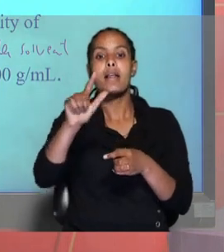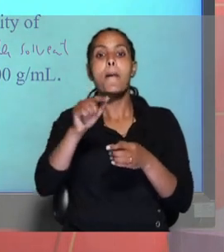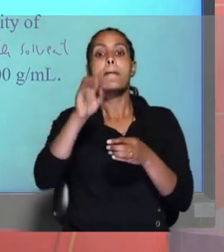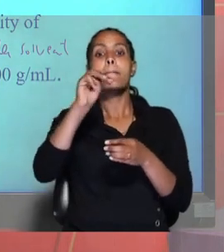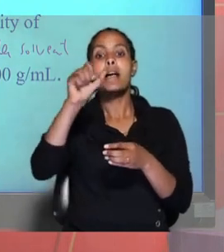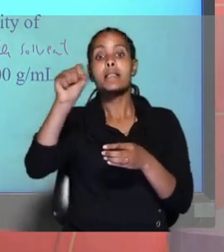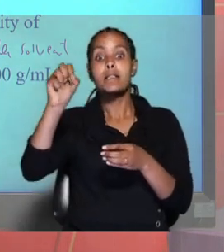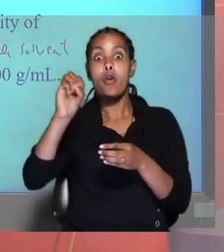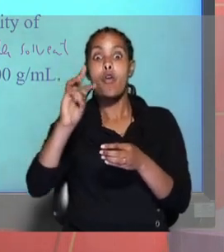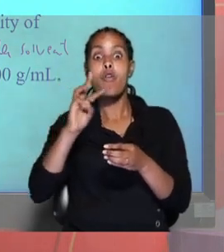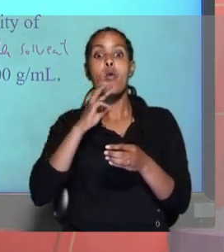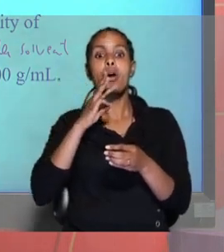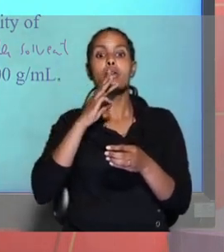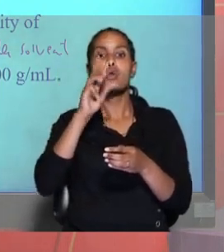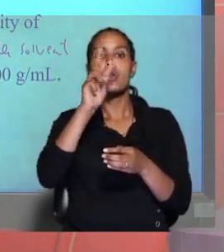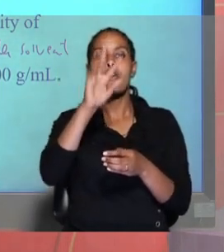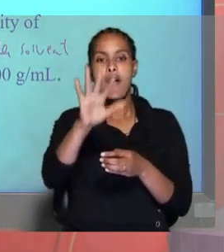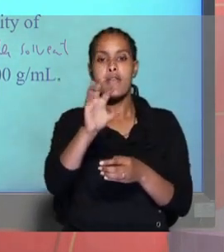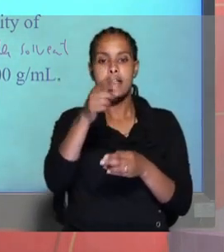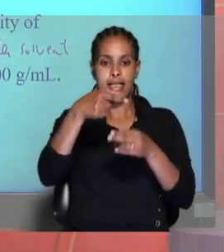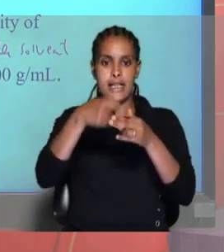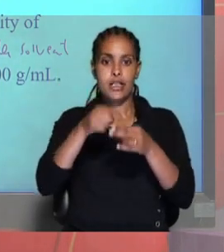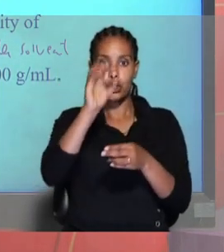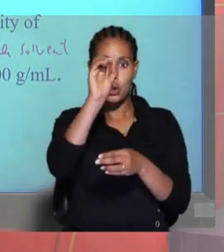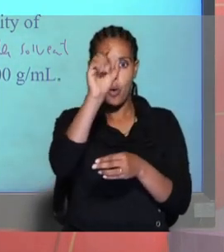of water is 25 gram,